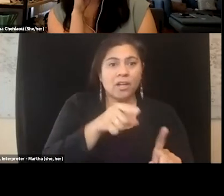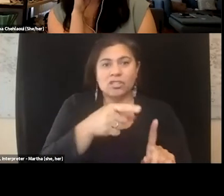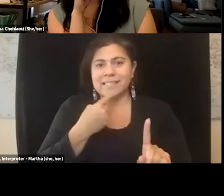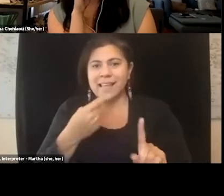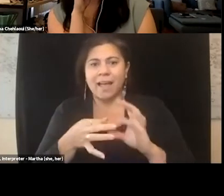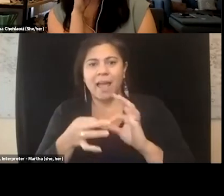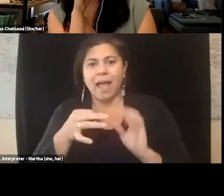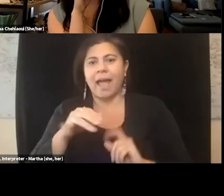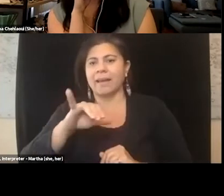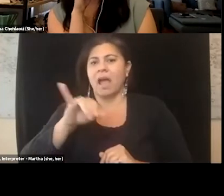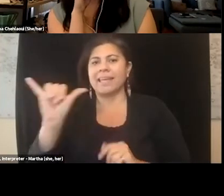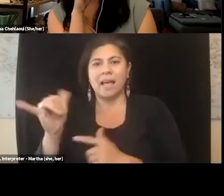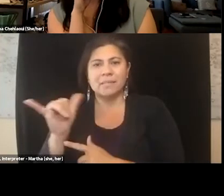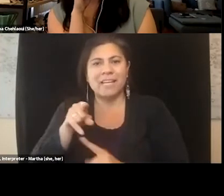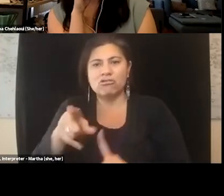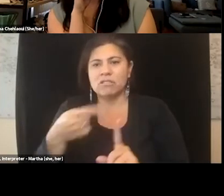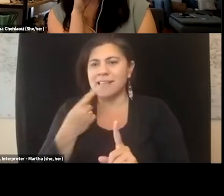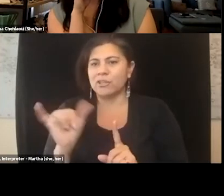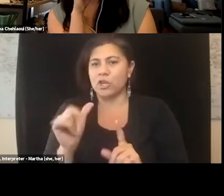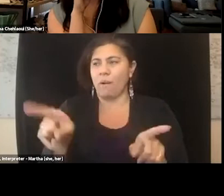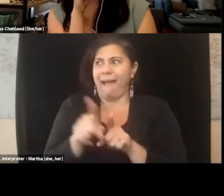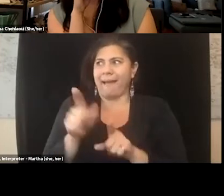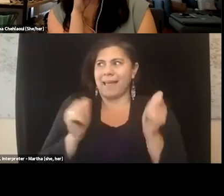I feel that, you know, and as actors, you know,